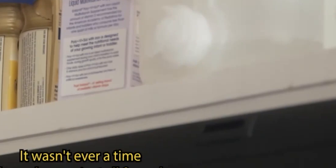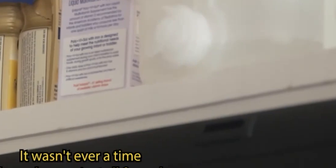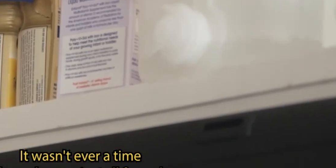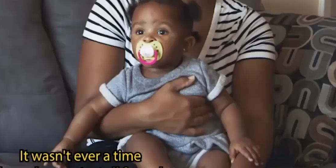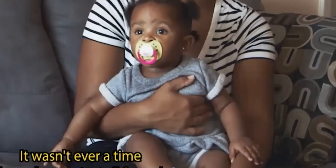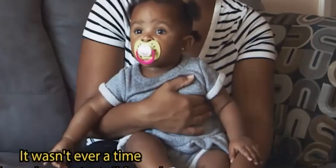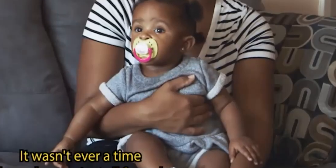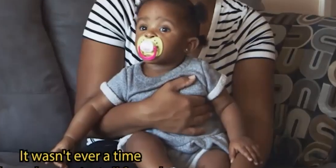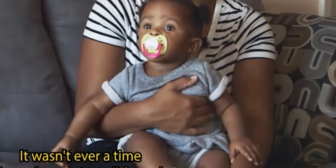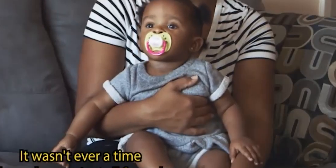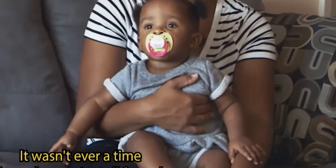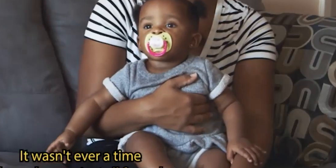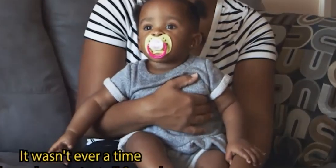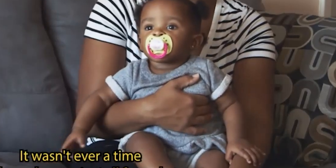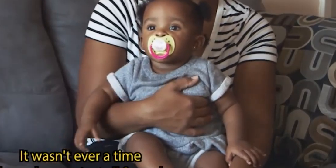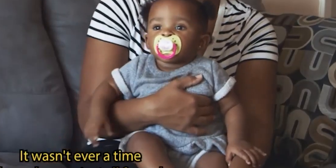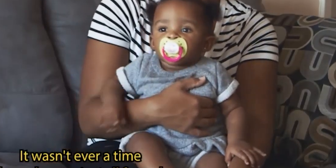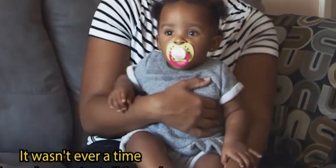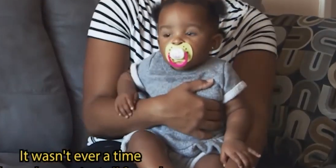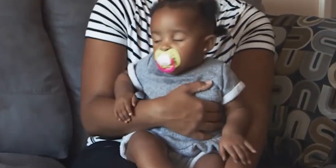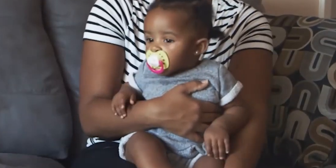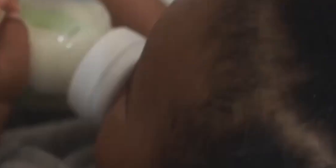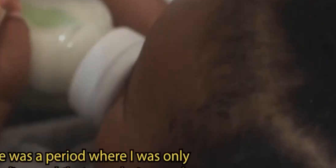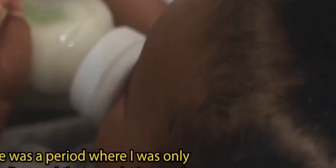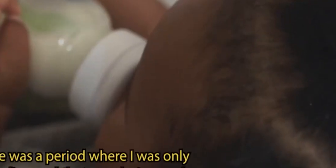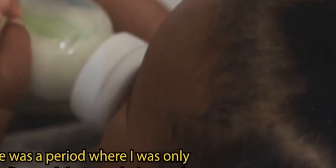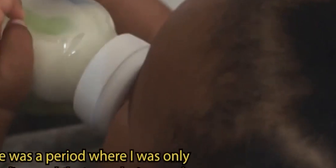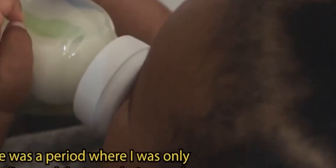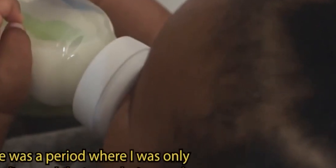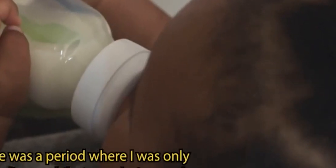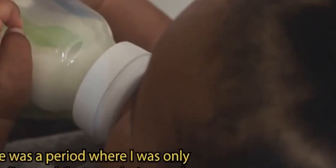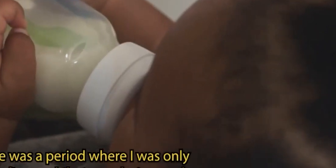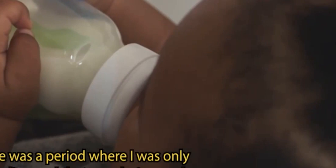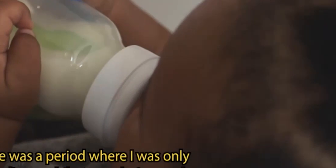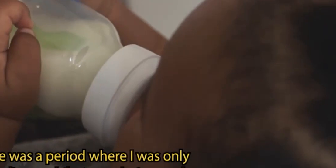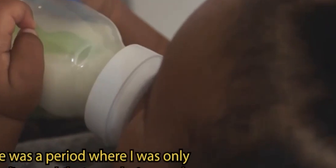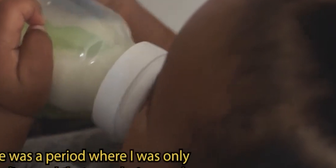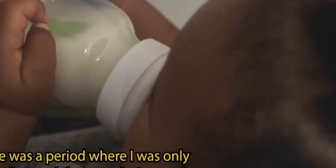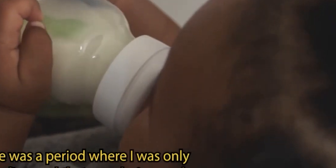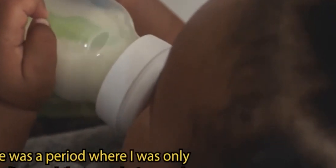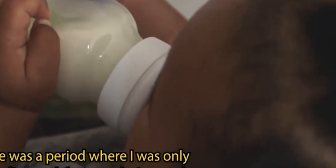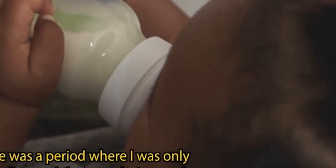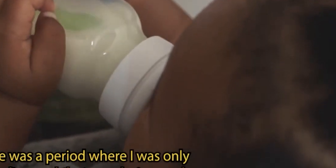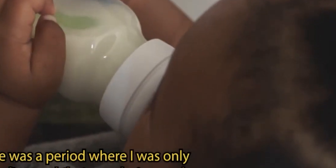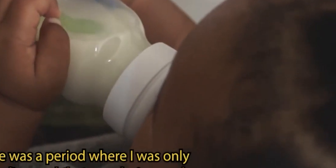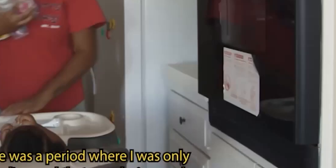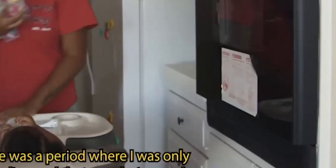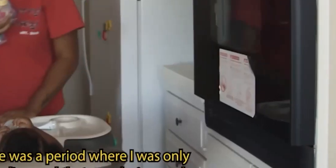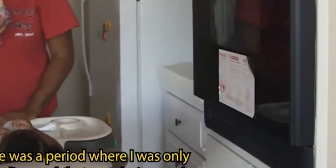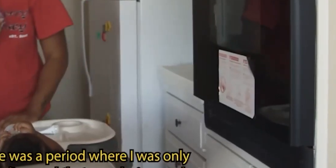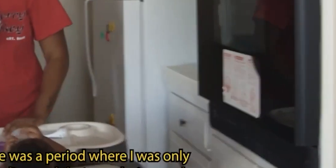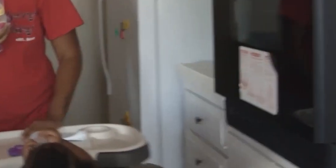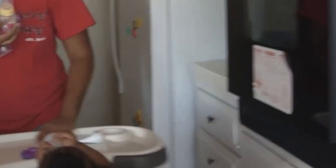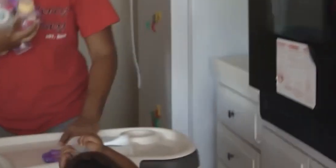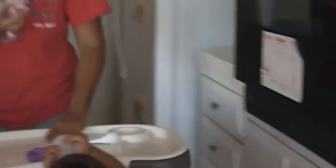bottles. It wasn't ever a time where she was just all formula. There was a period where I was only breastfeeding, and that was during